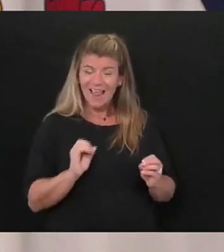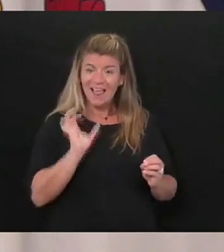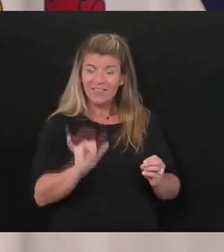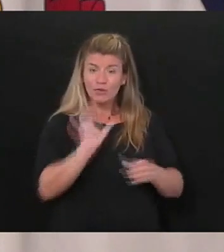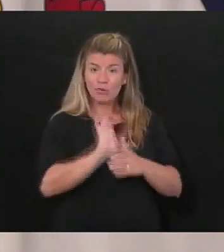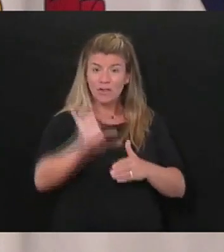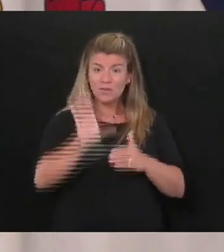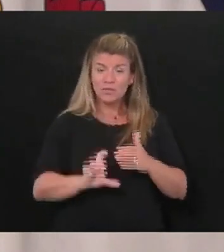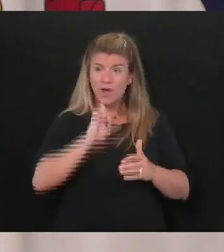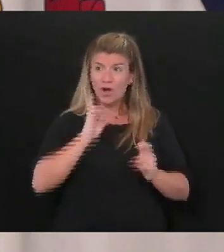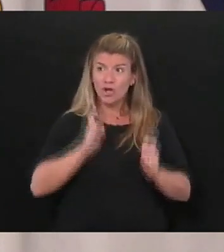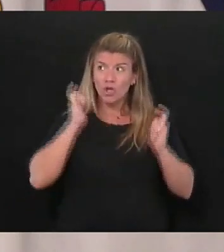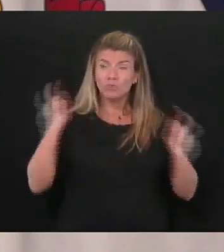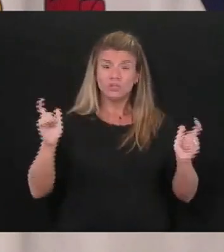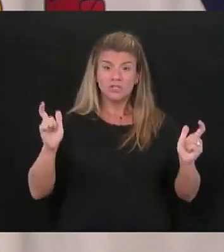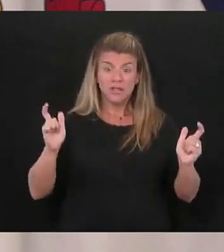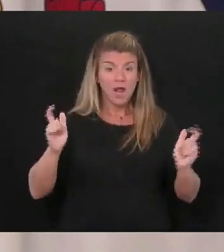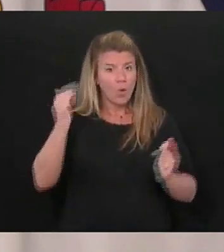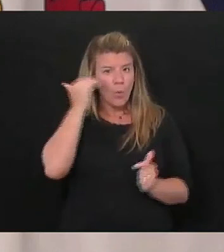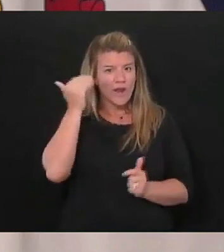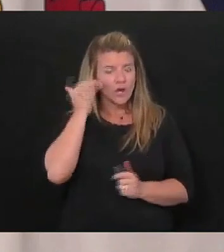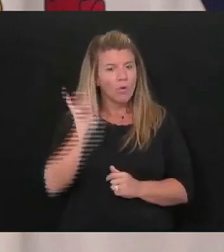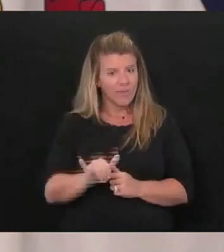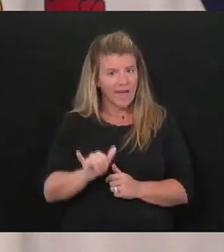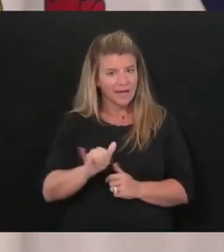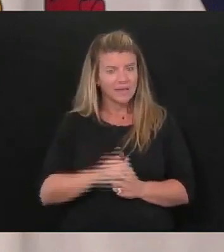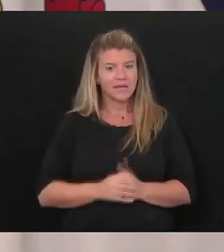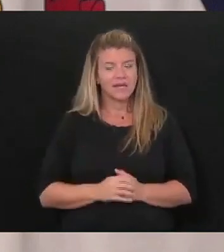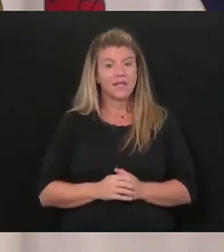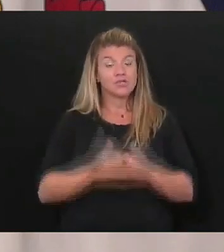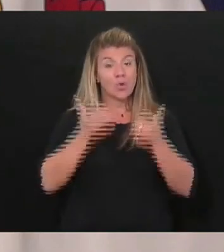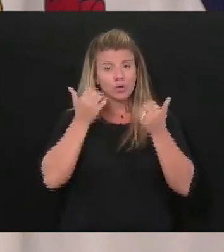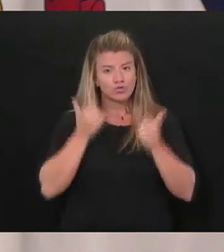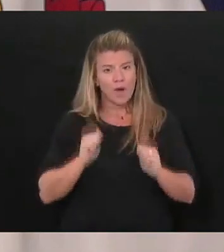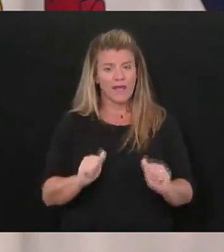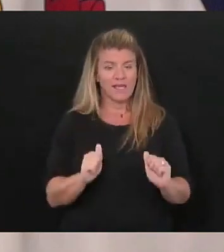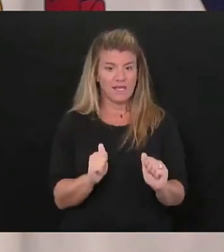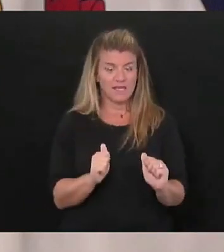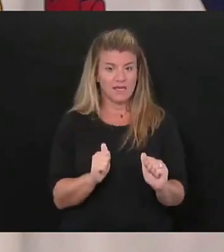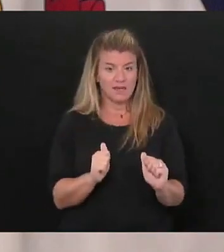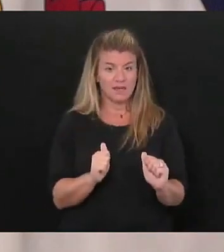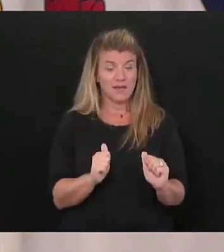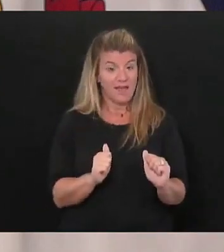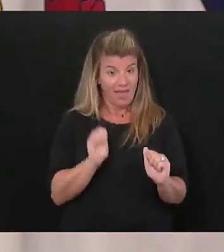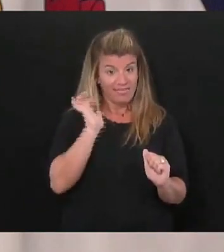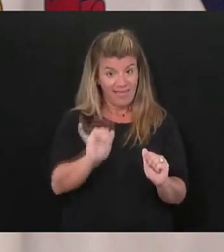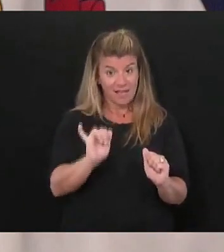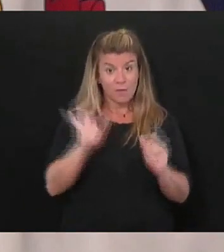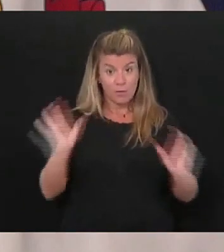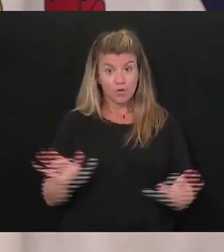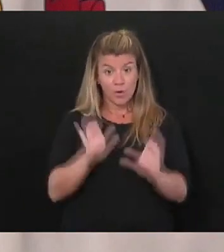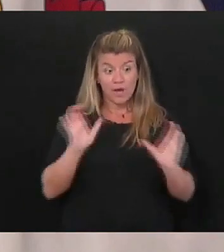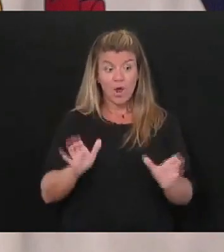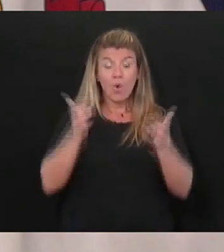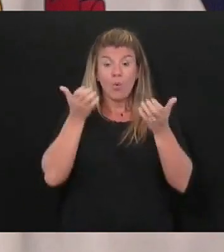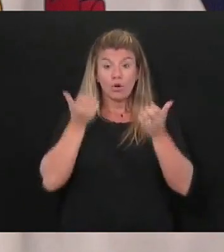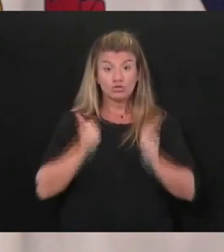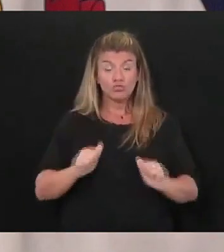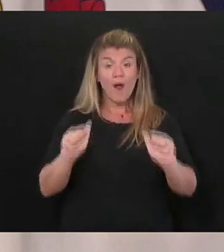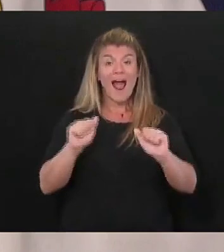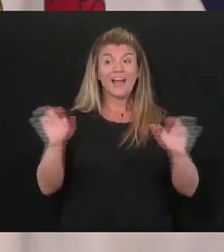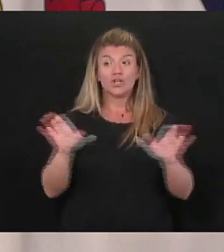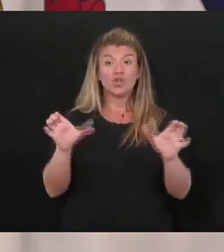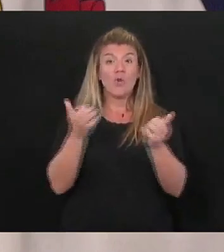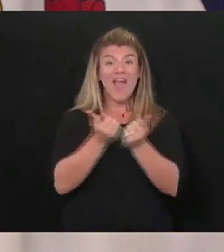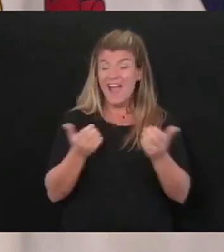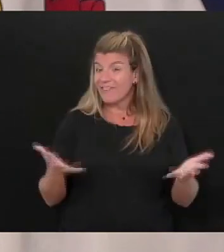be enormous, and we know that. So we're trying. That's what we're doing. We're trying to do